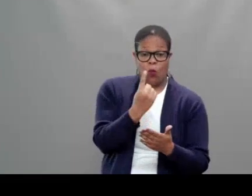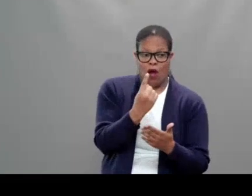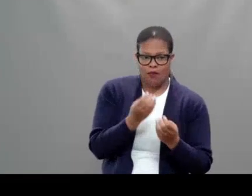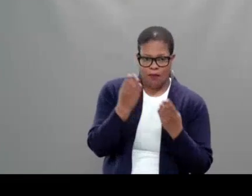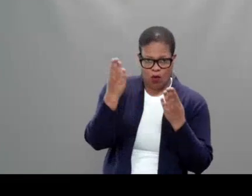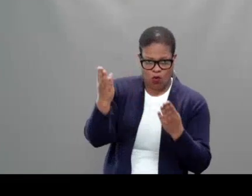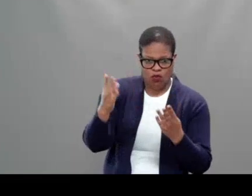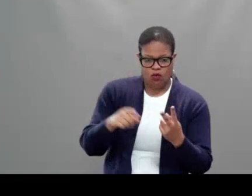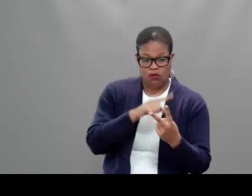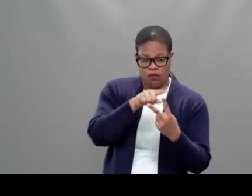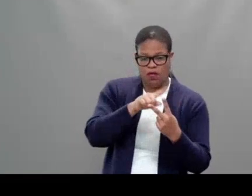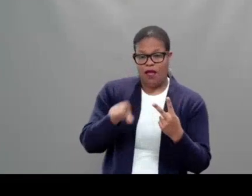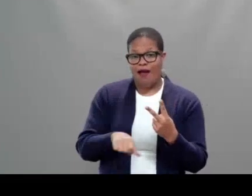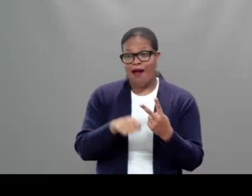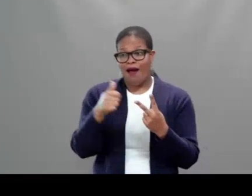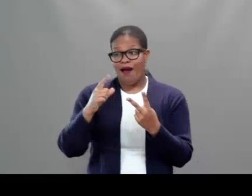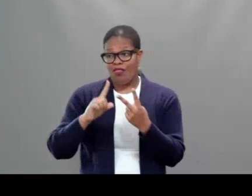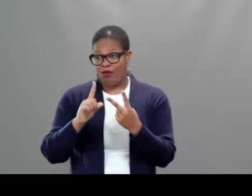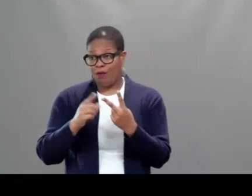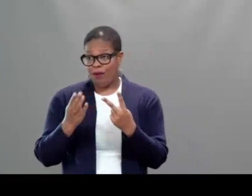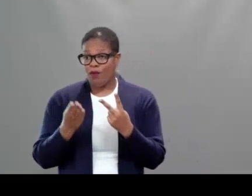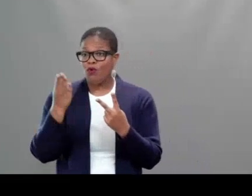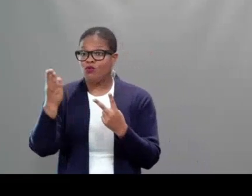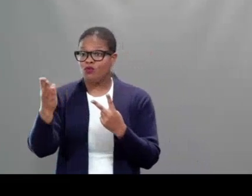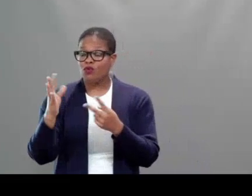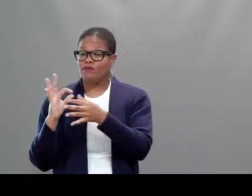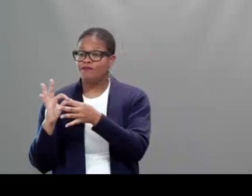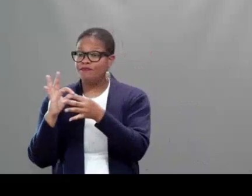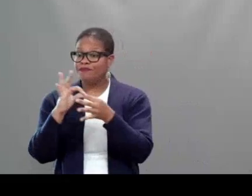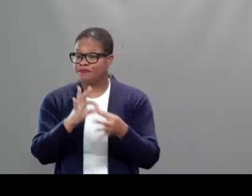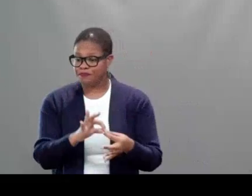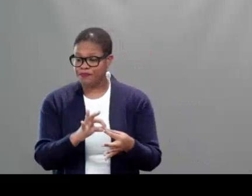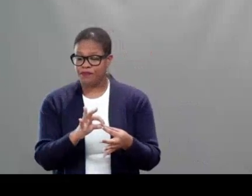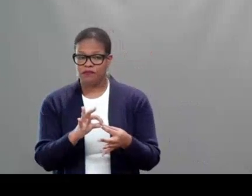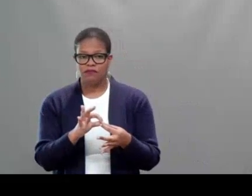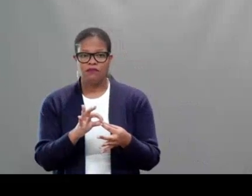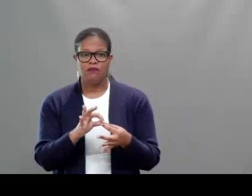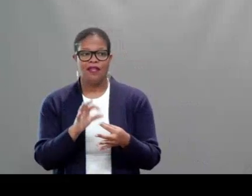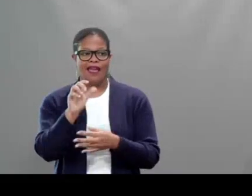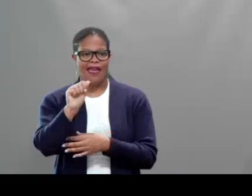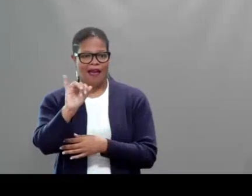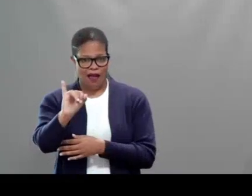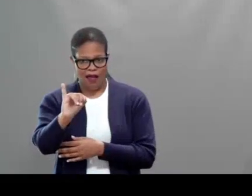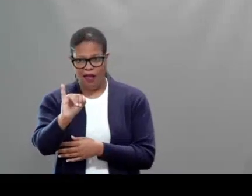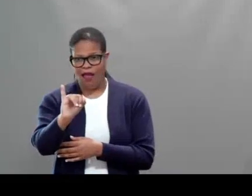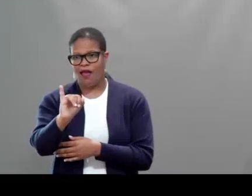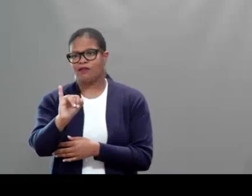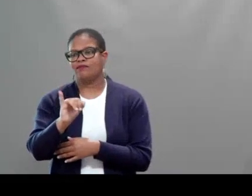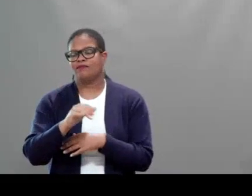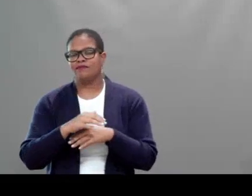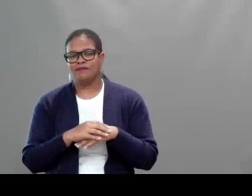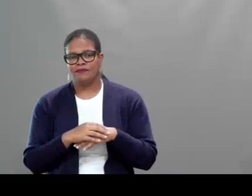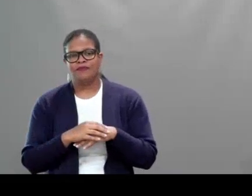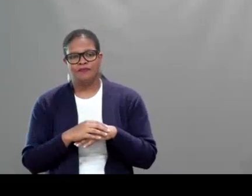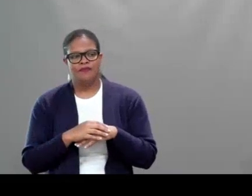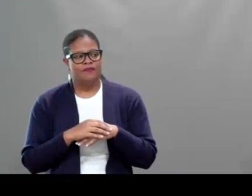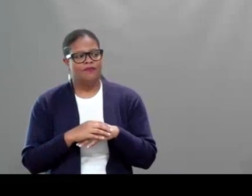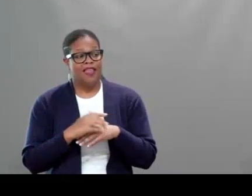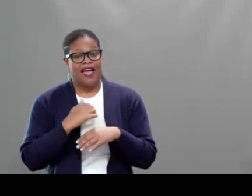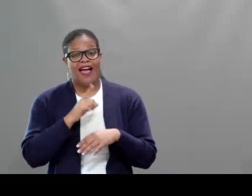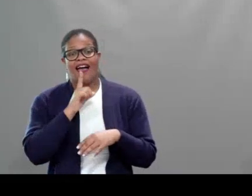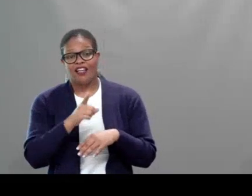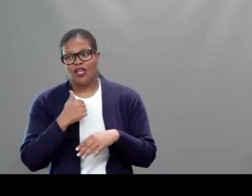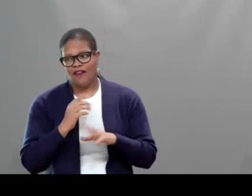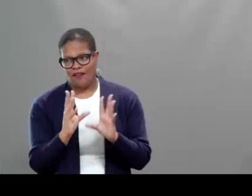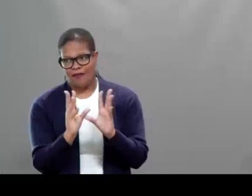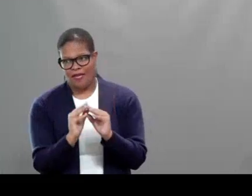one proposal. The other proposal has to do with artificial intelligence, and I've actually